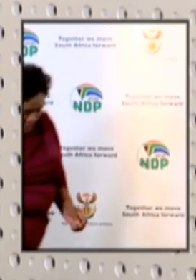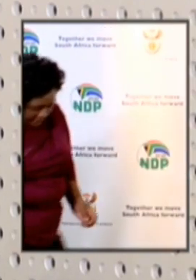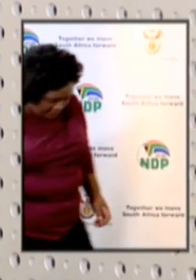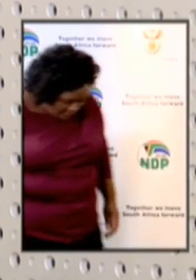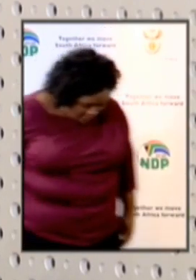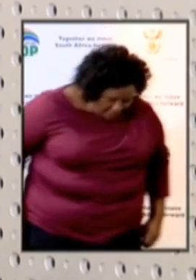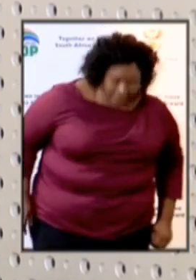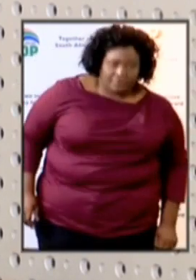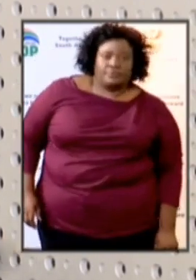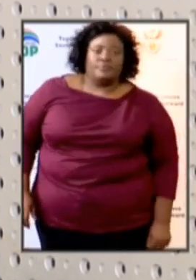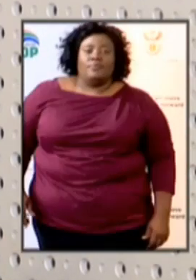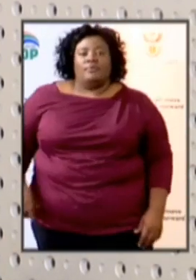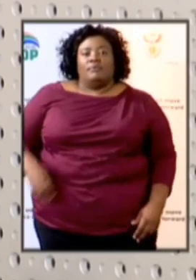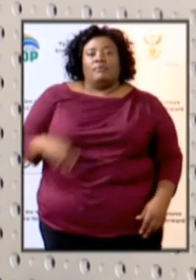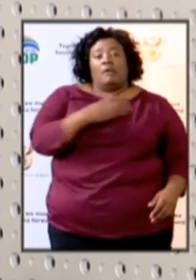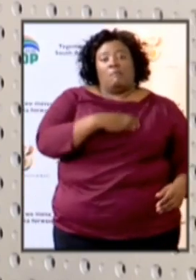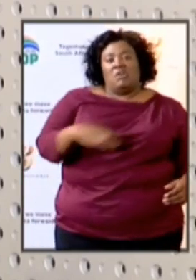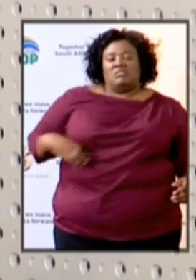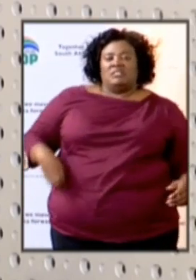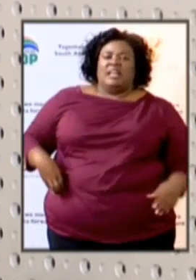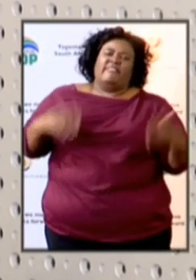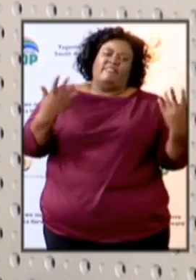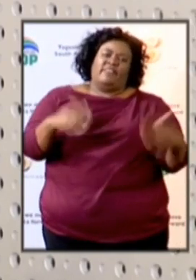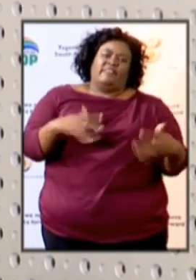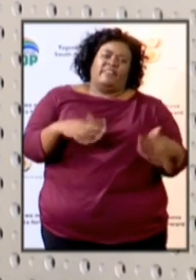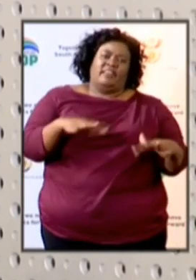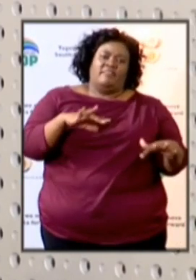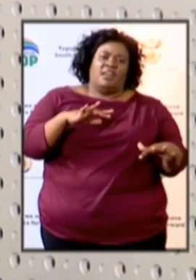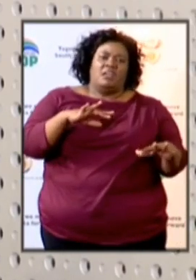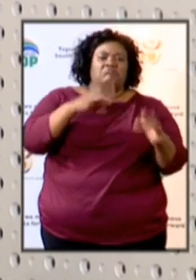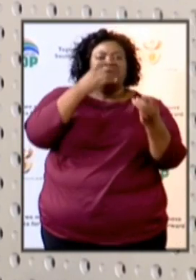i-lockdown lesimo ebesikusona